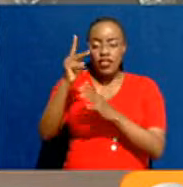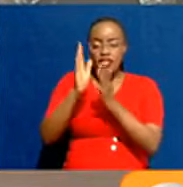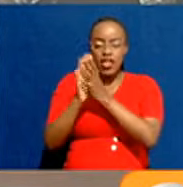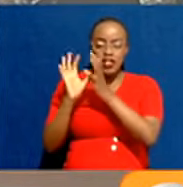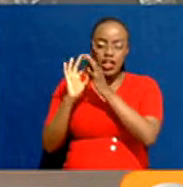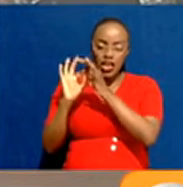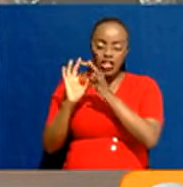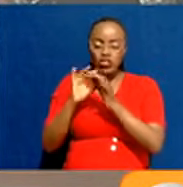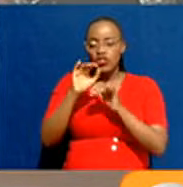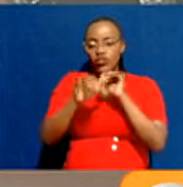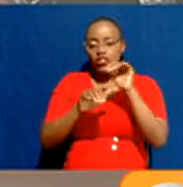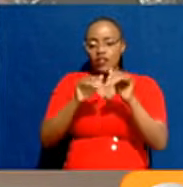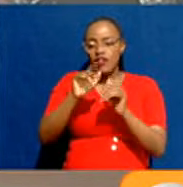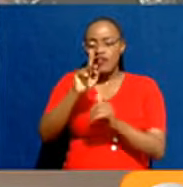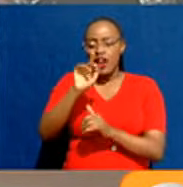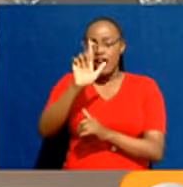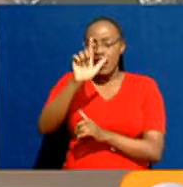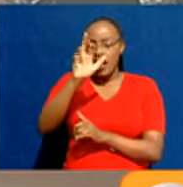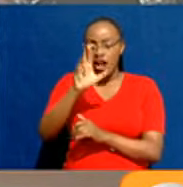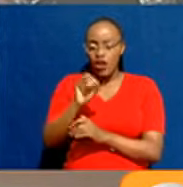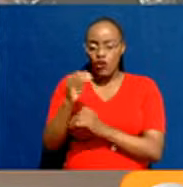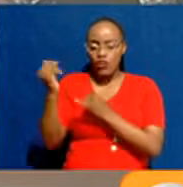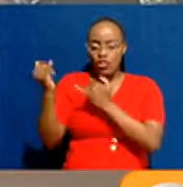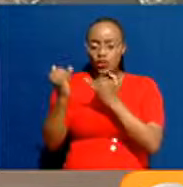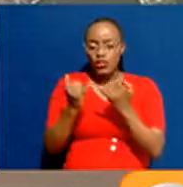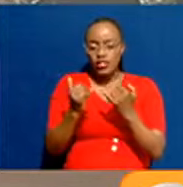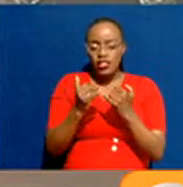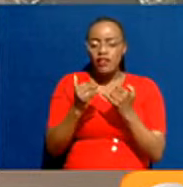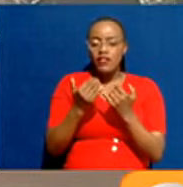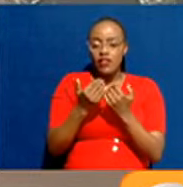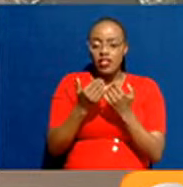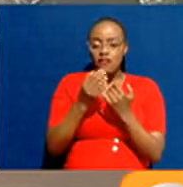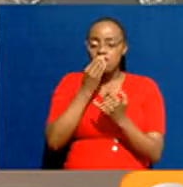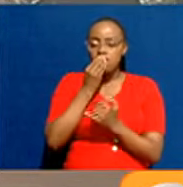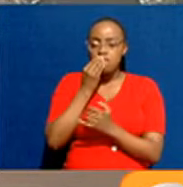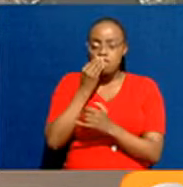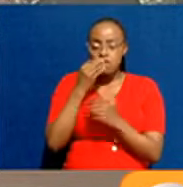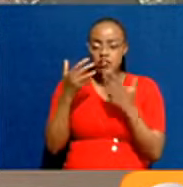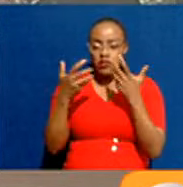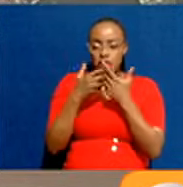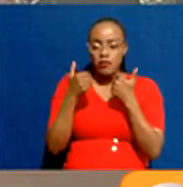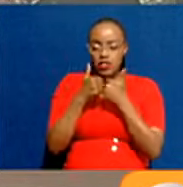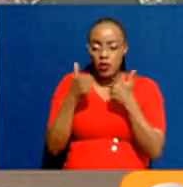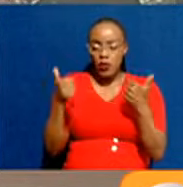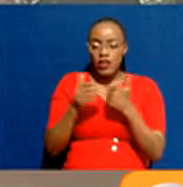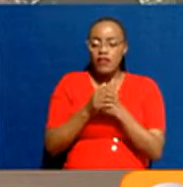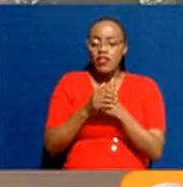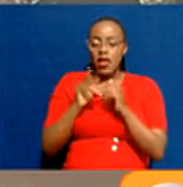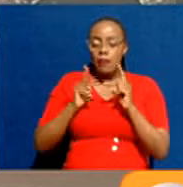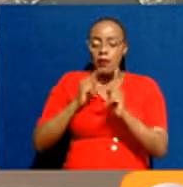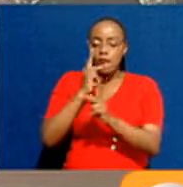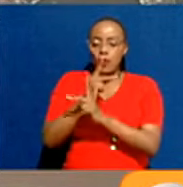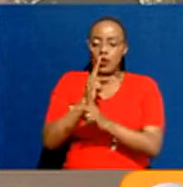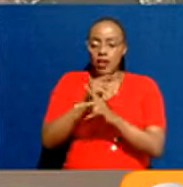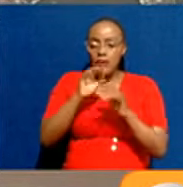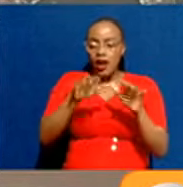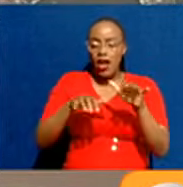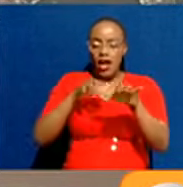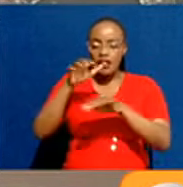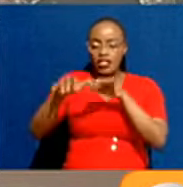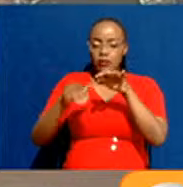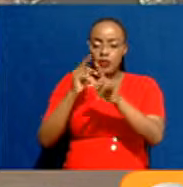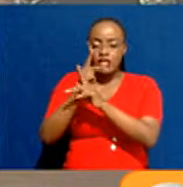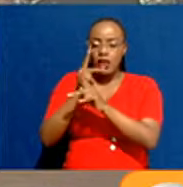So Livestock and Research Organization has introduced a feedlot technology that livestock keepers can use, particularly for